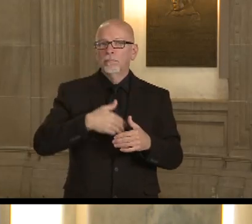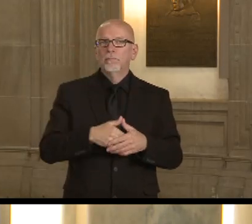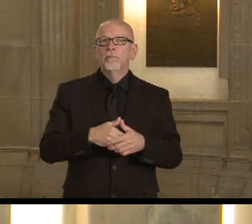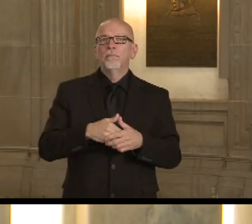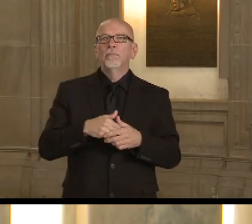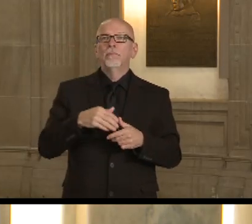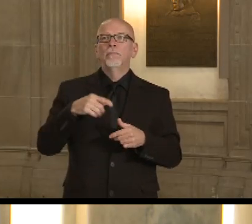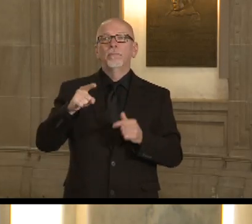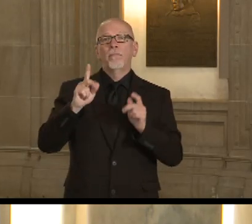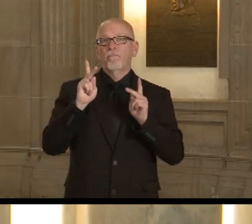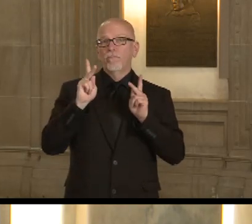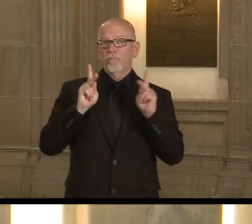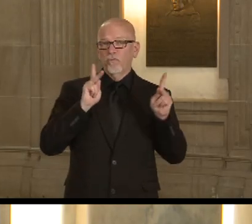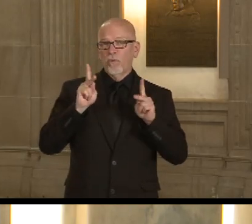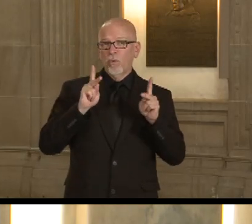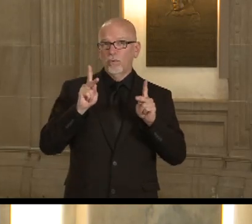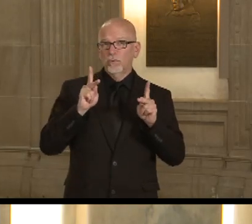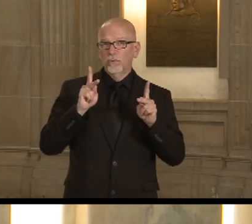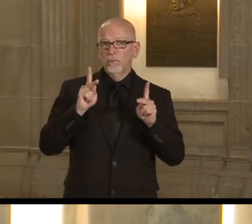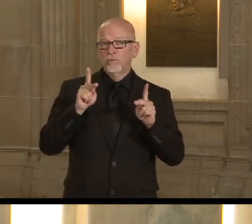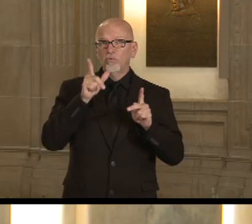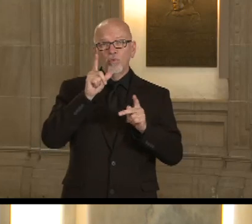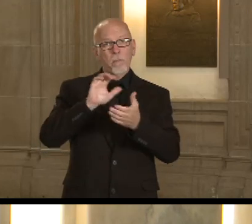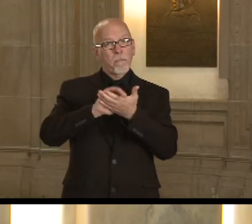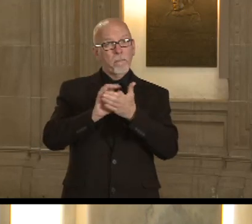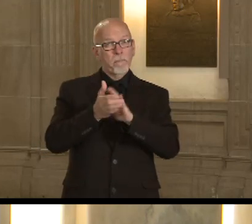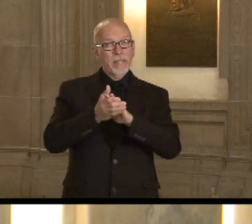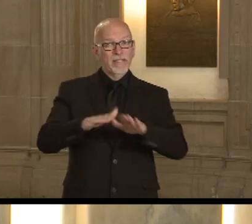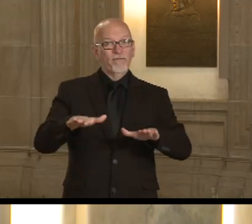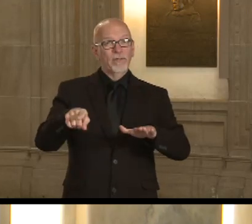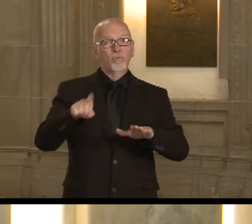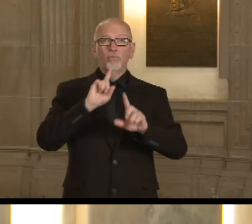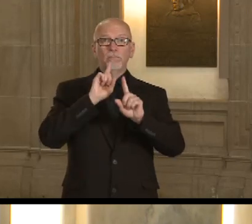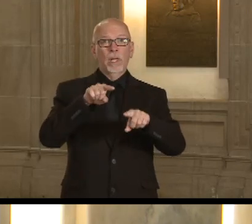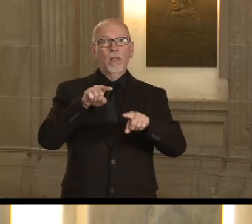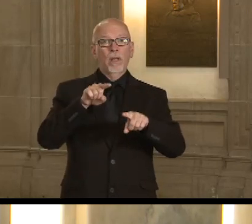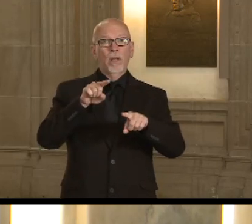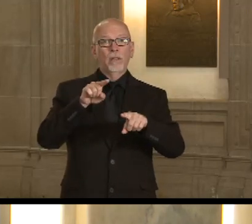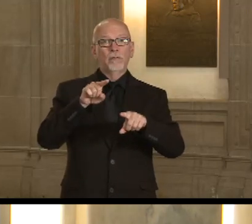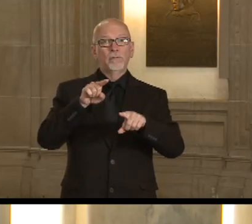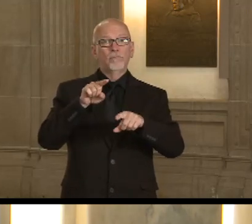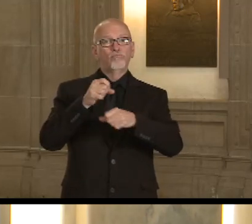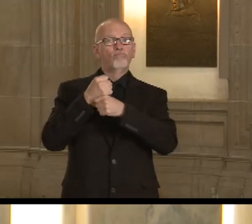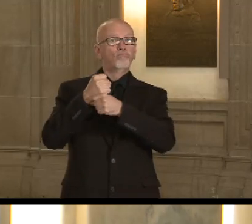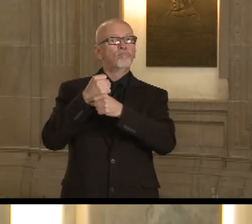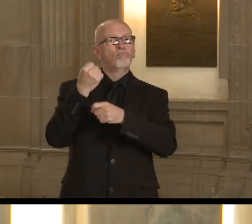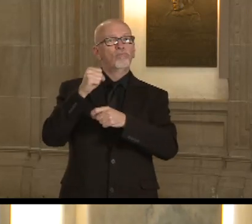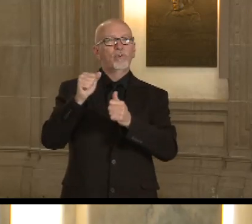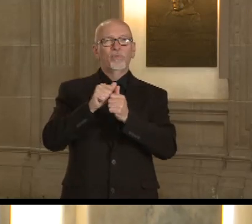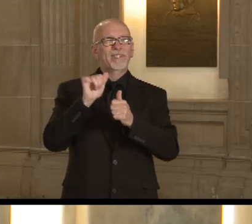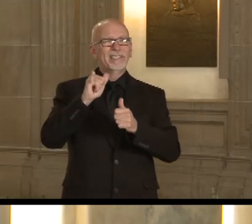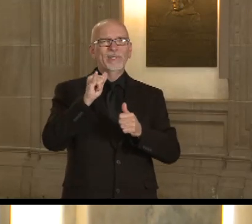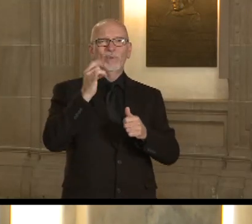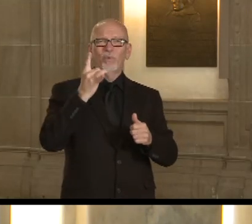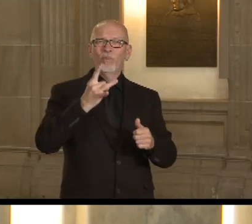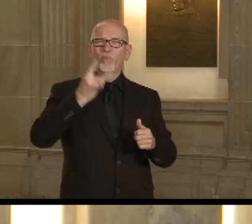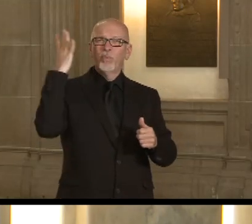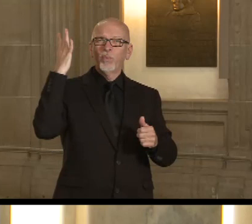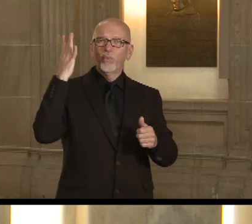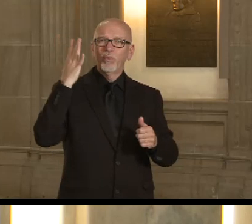that the folks who are peacefully responding to the extreme